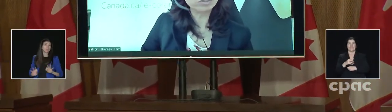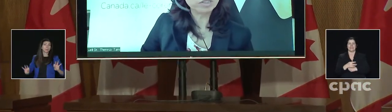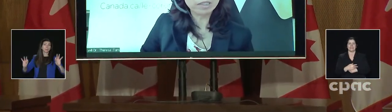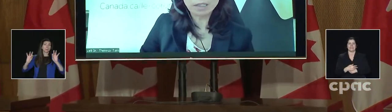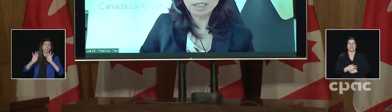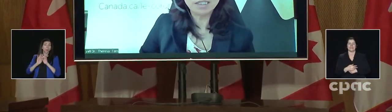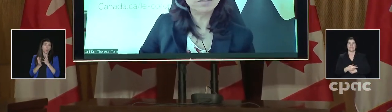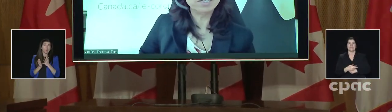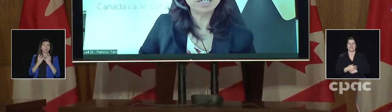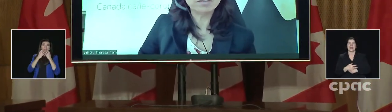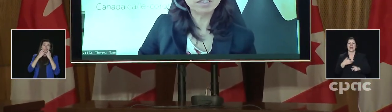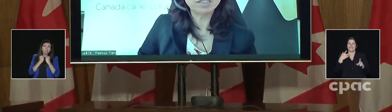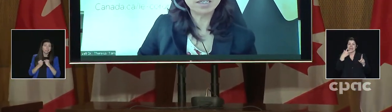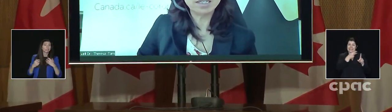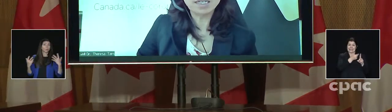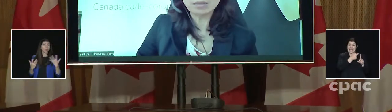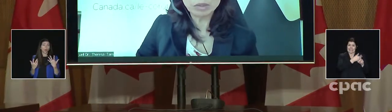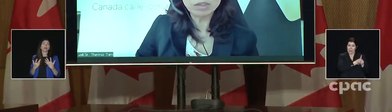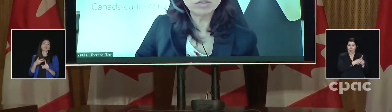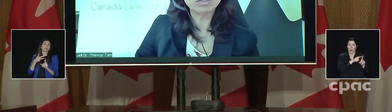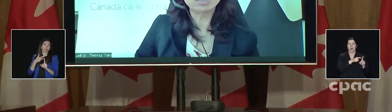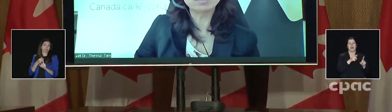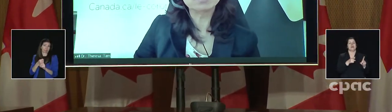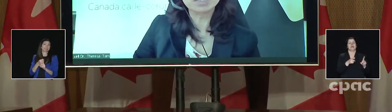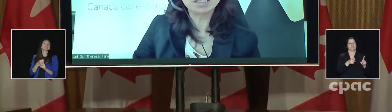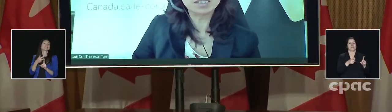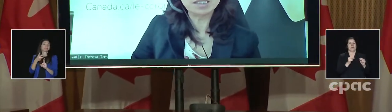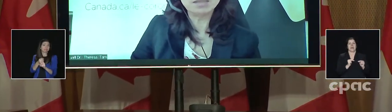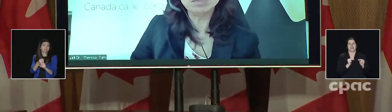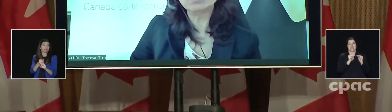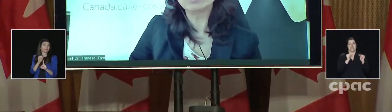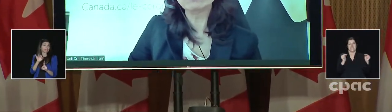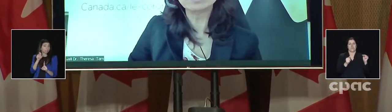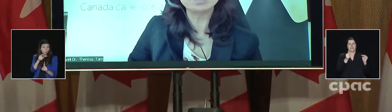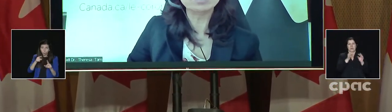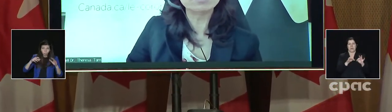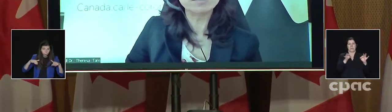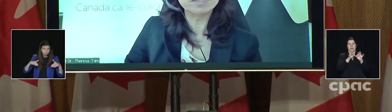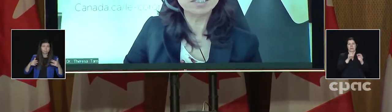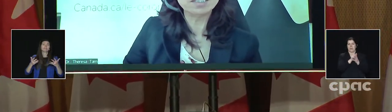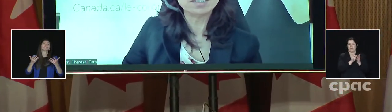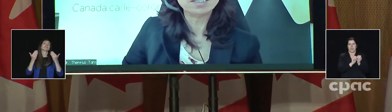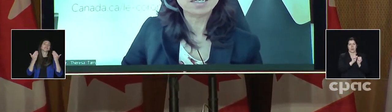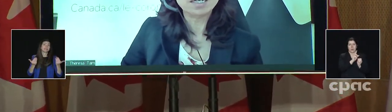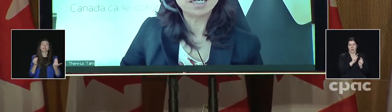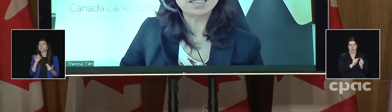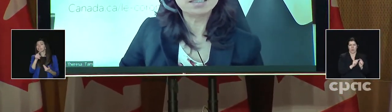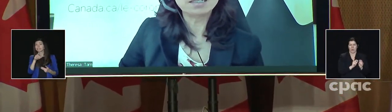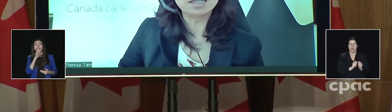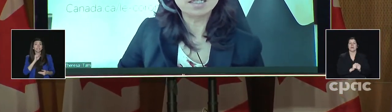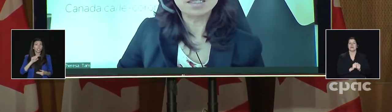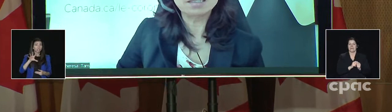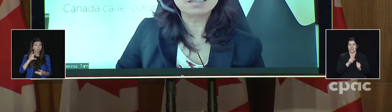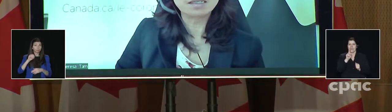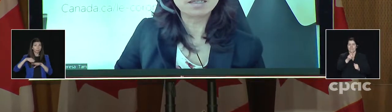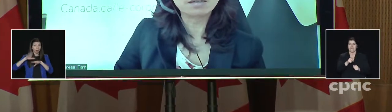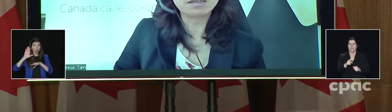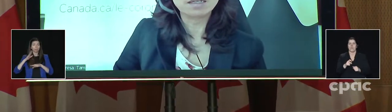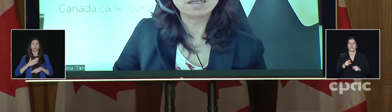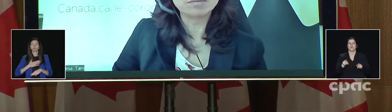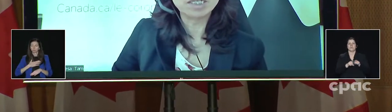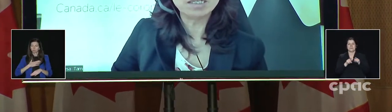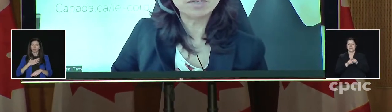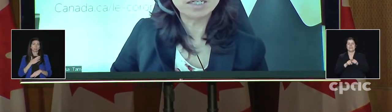people should still get it if you haven't, and get a booster shot, particularly people over the age of 50. And that is